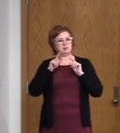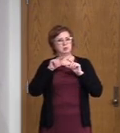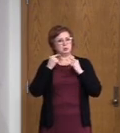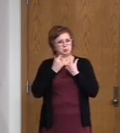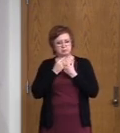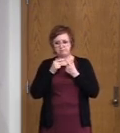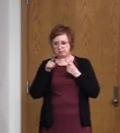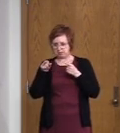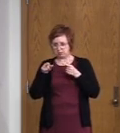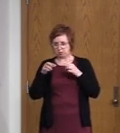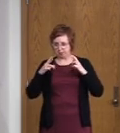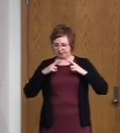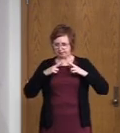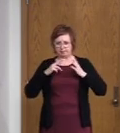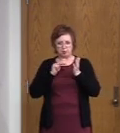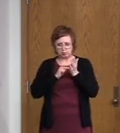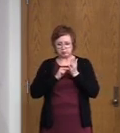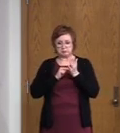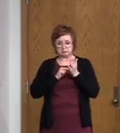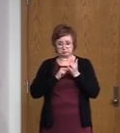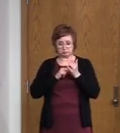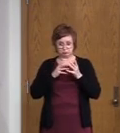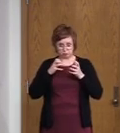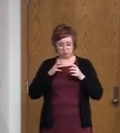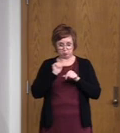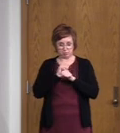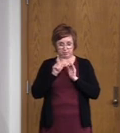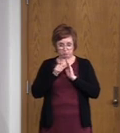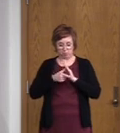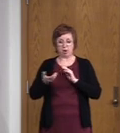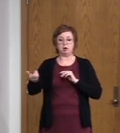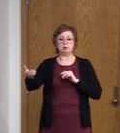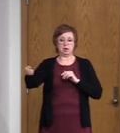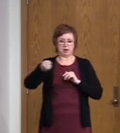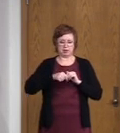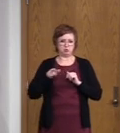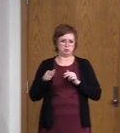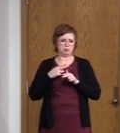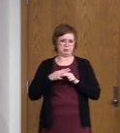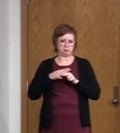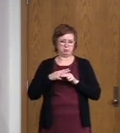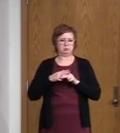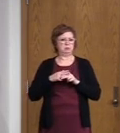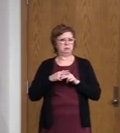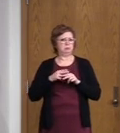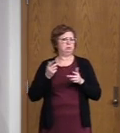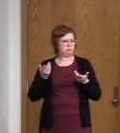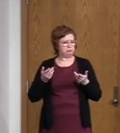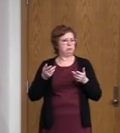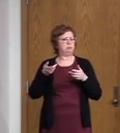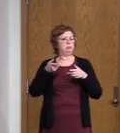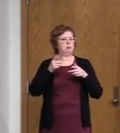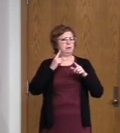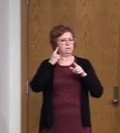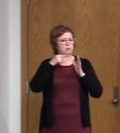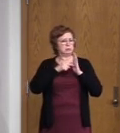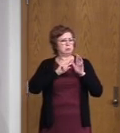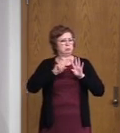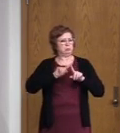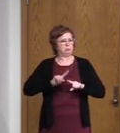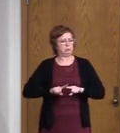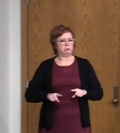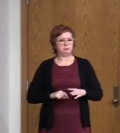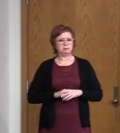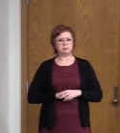same time, it's important to note that the other work we've done, just like in contact tracing, where we